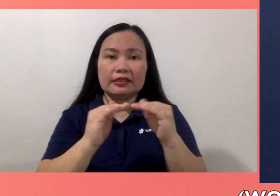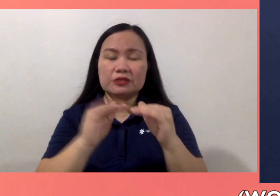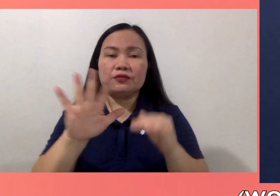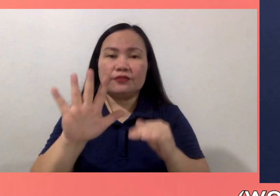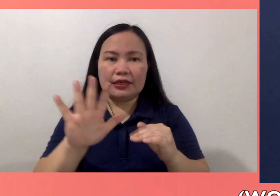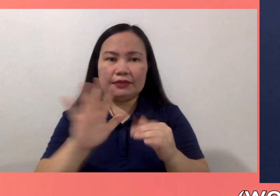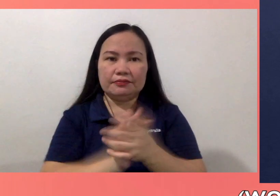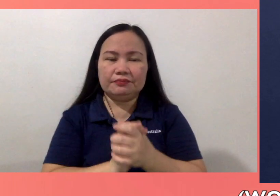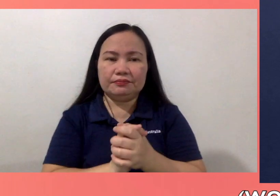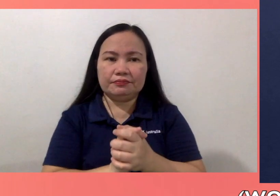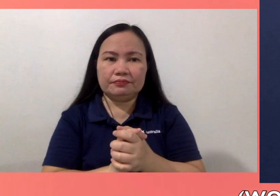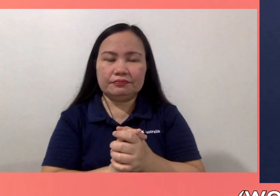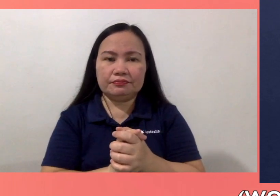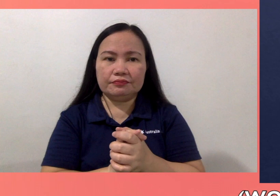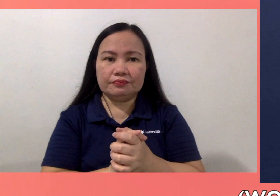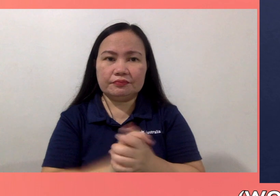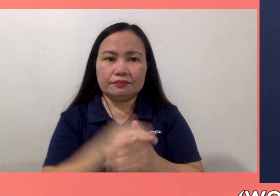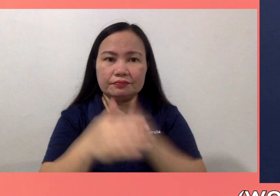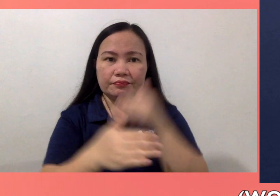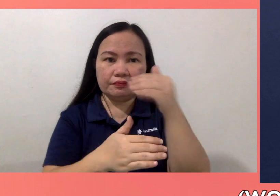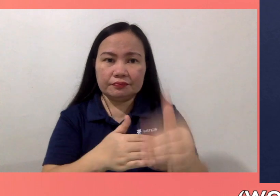to 5. Next.